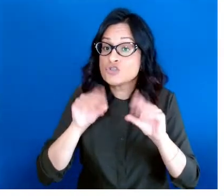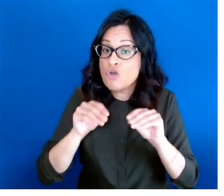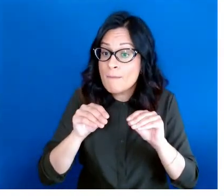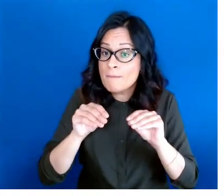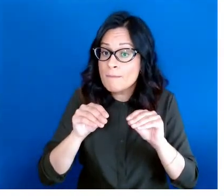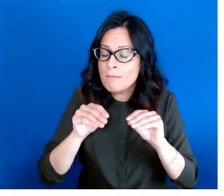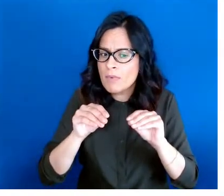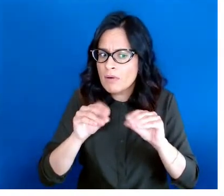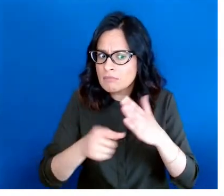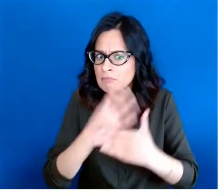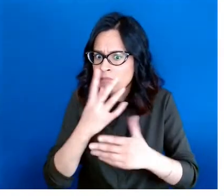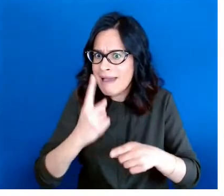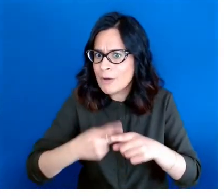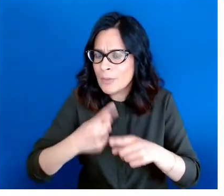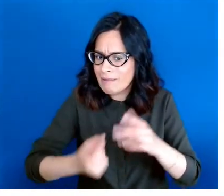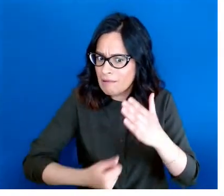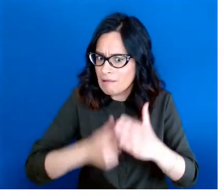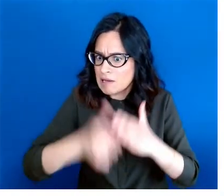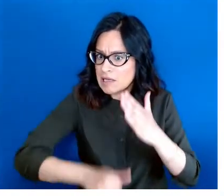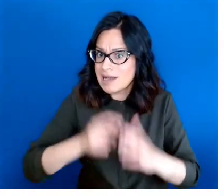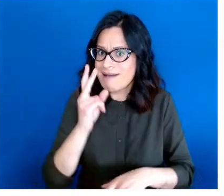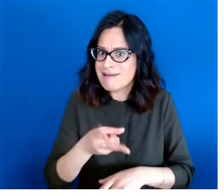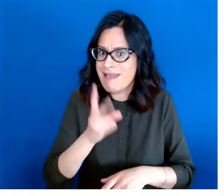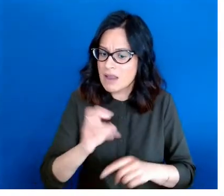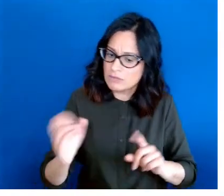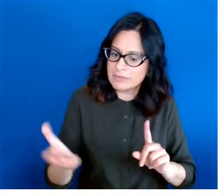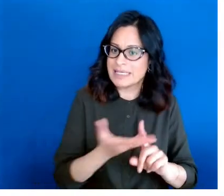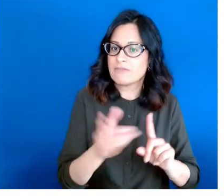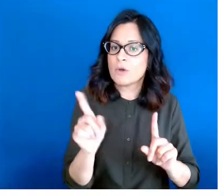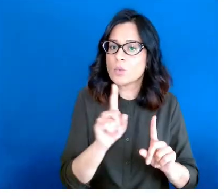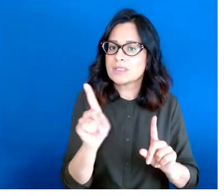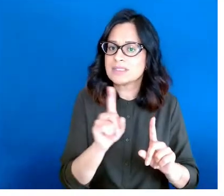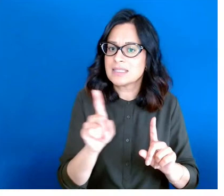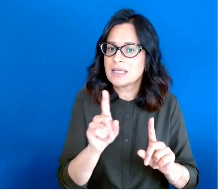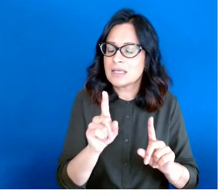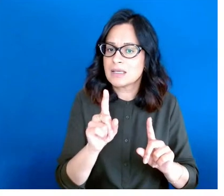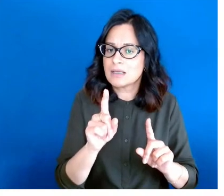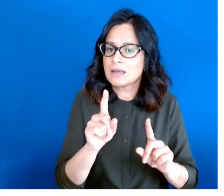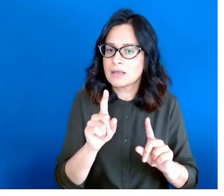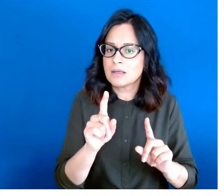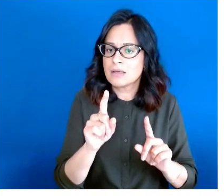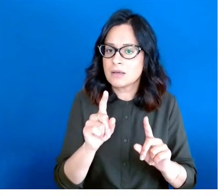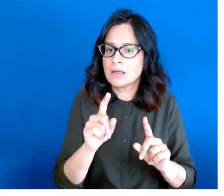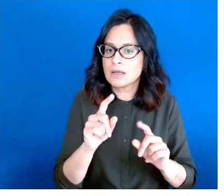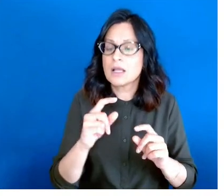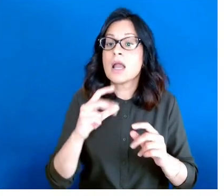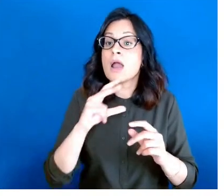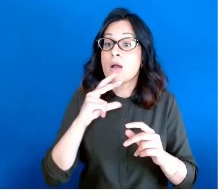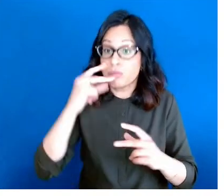symptoms again, I would provide the corticosteroid nasal spray again.